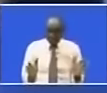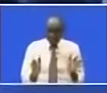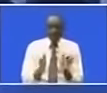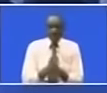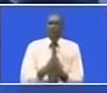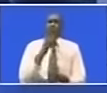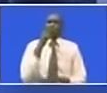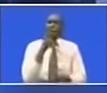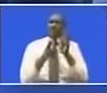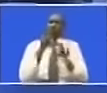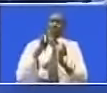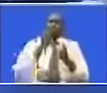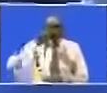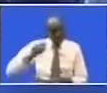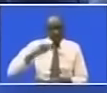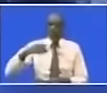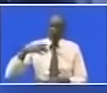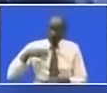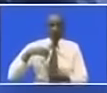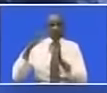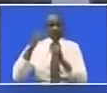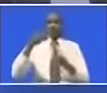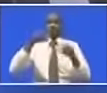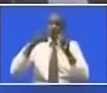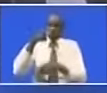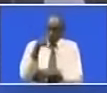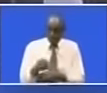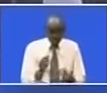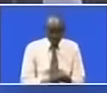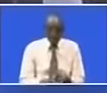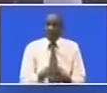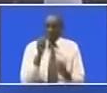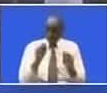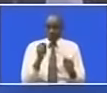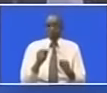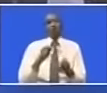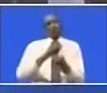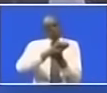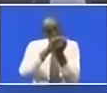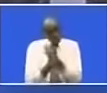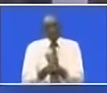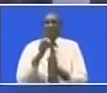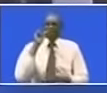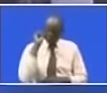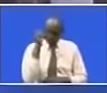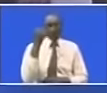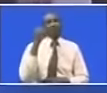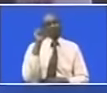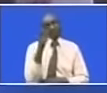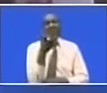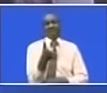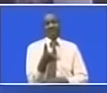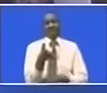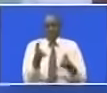than 22 million Tanzanians were expected to vote in the election that will usher in the country's fifth president. The